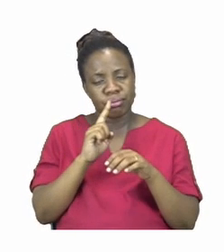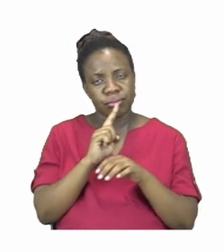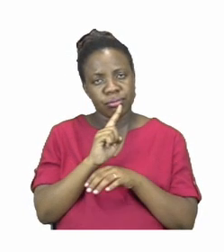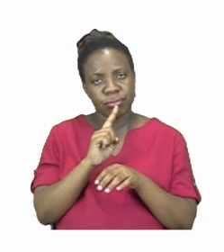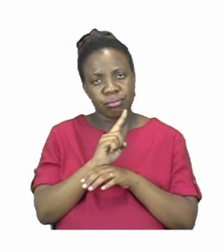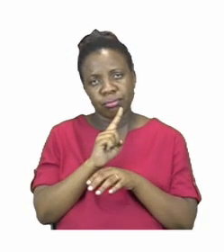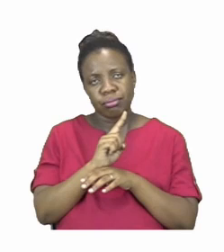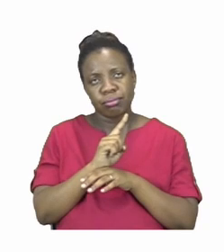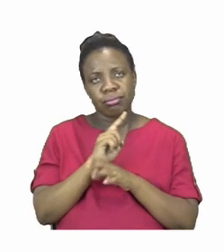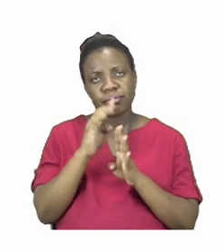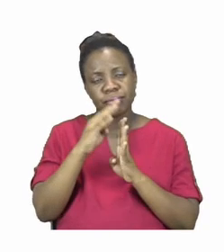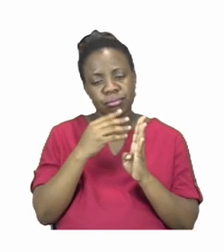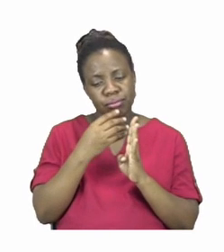them.